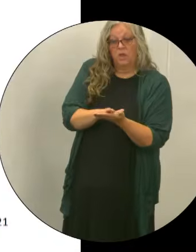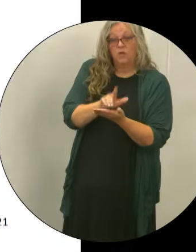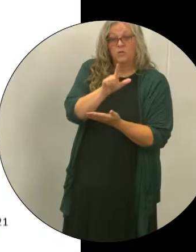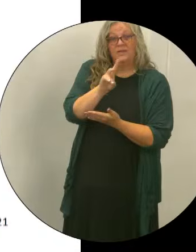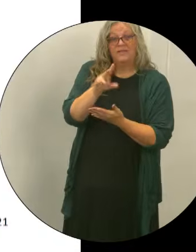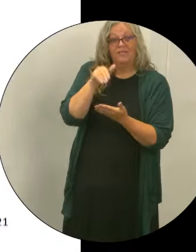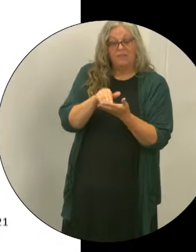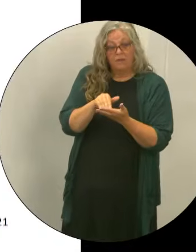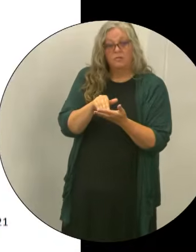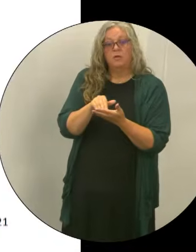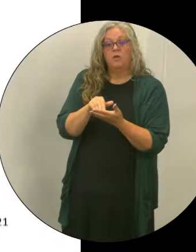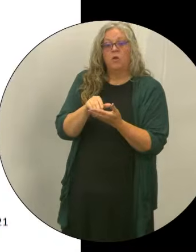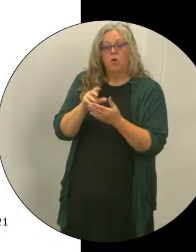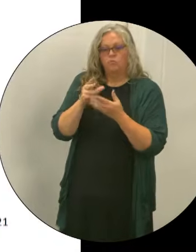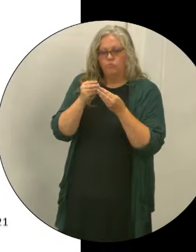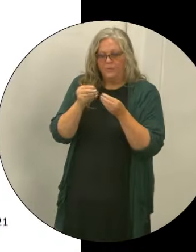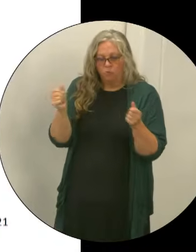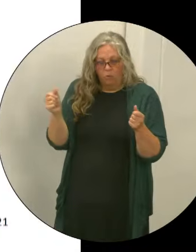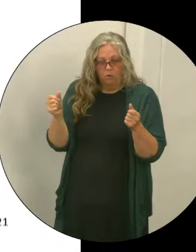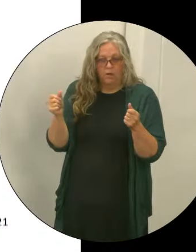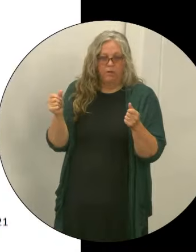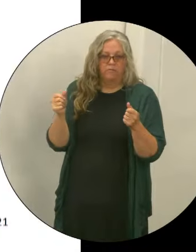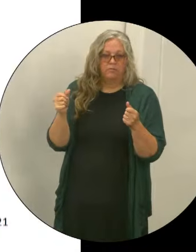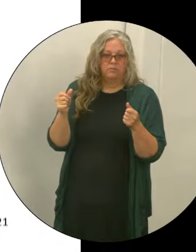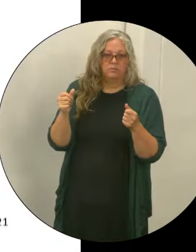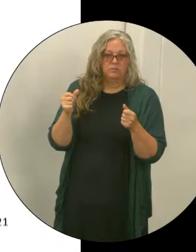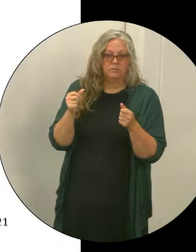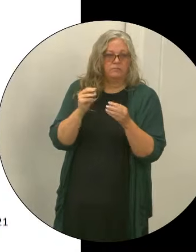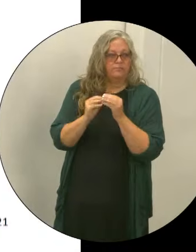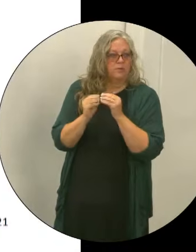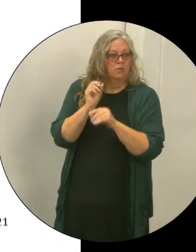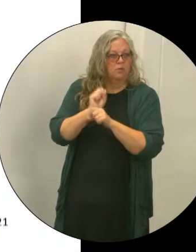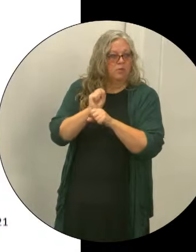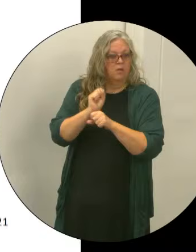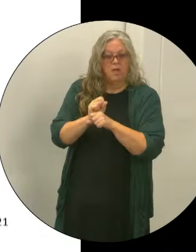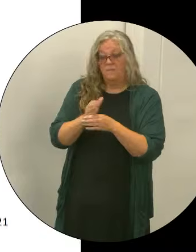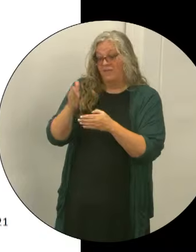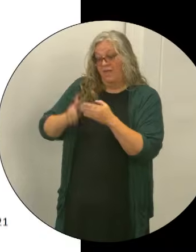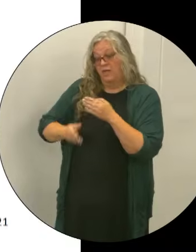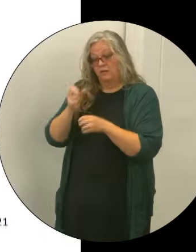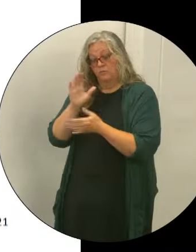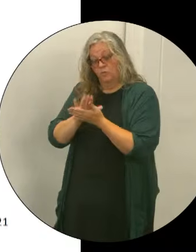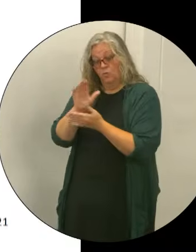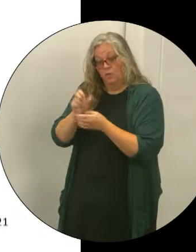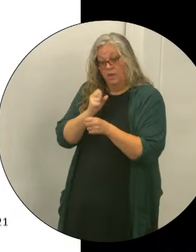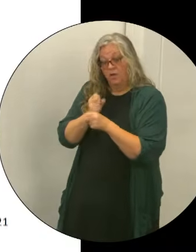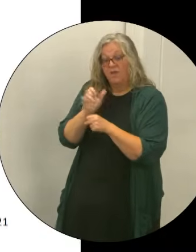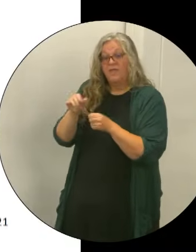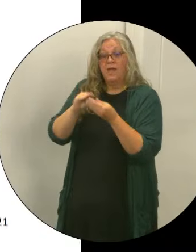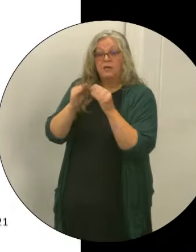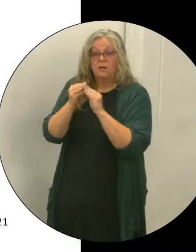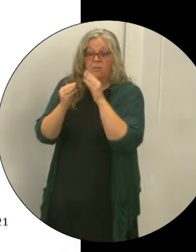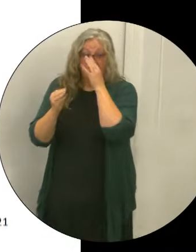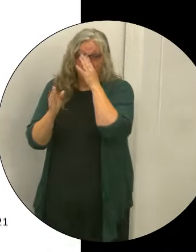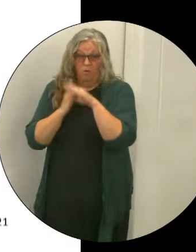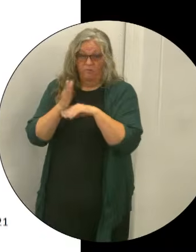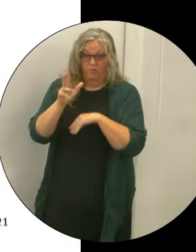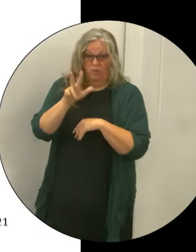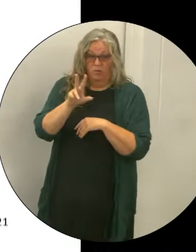27,300 restorative resolutions. By the close of the 25-26 school year, that number exceeded